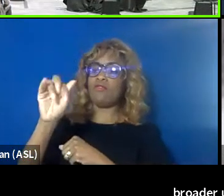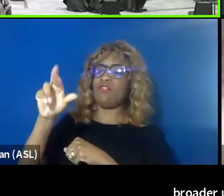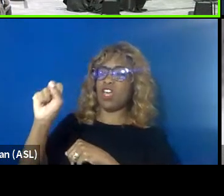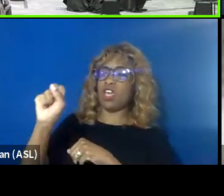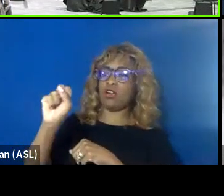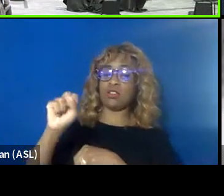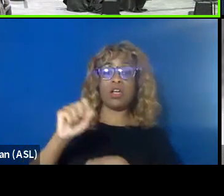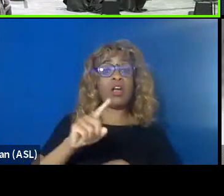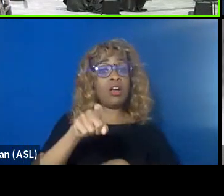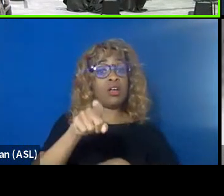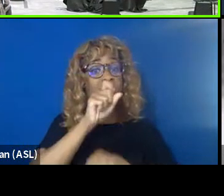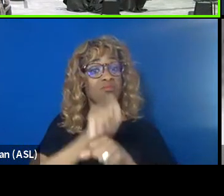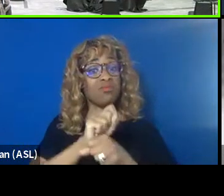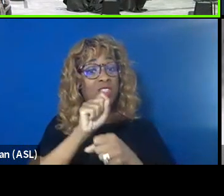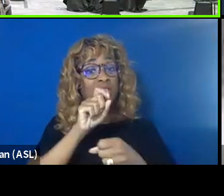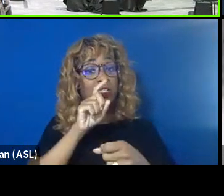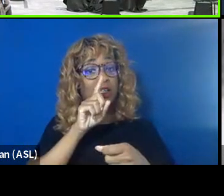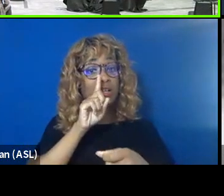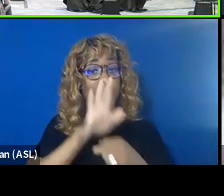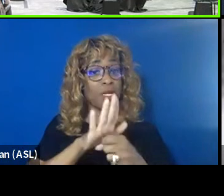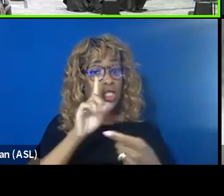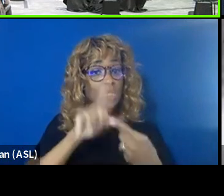as well and not just committed to outreach?